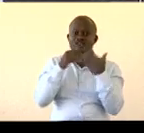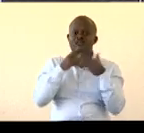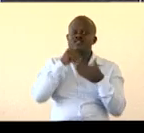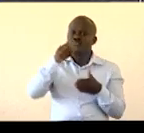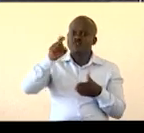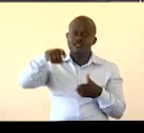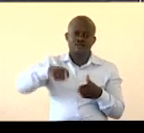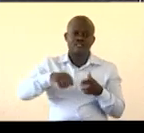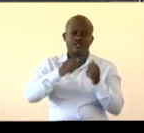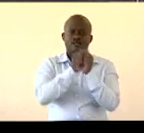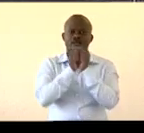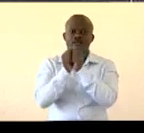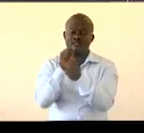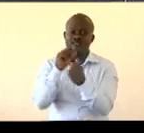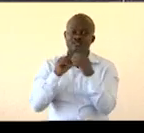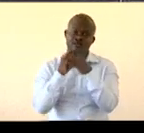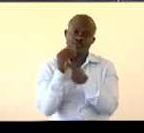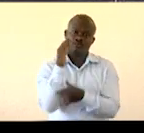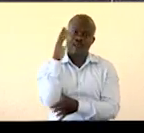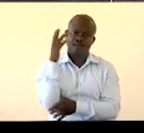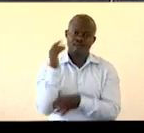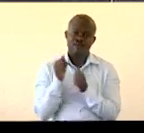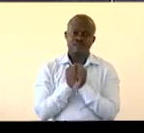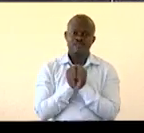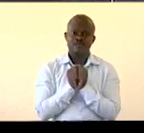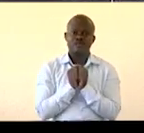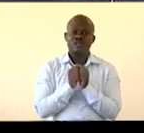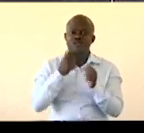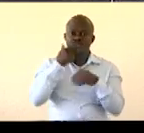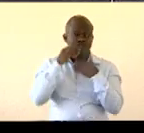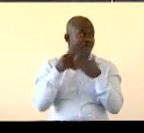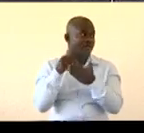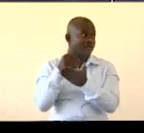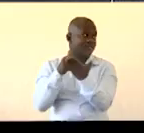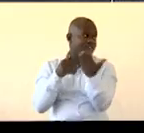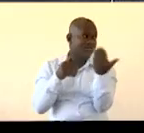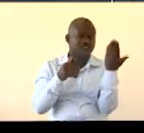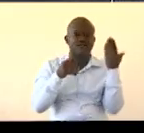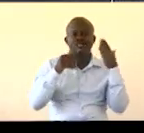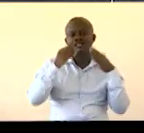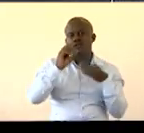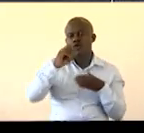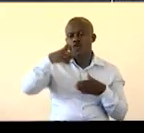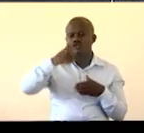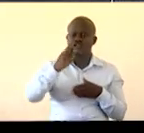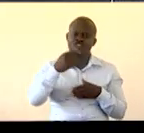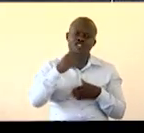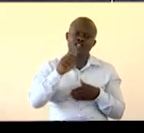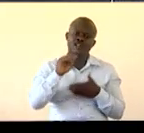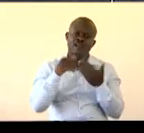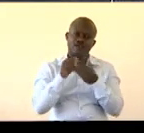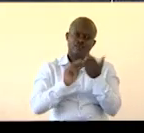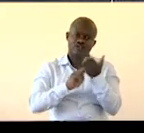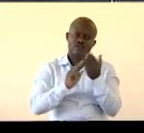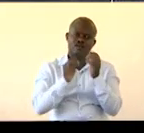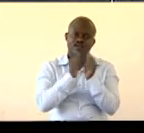by these plants, so that that oxygen can be used by